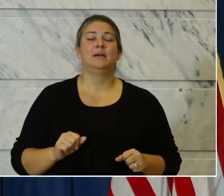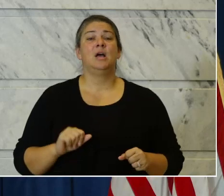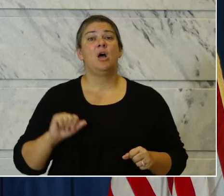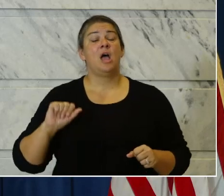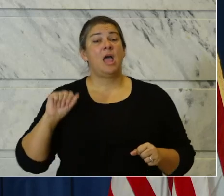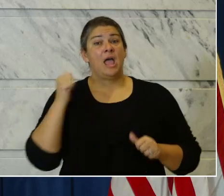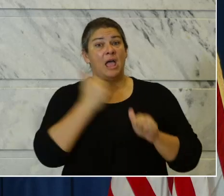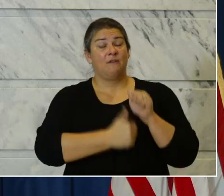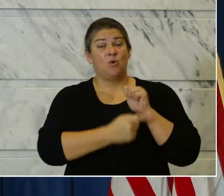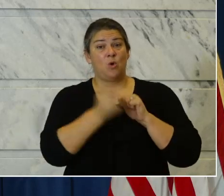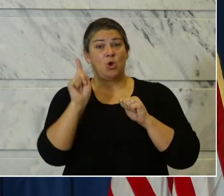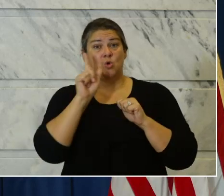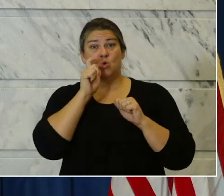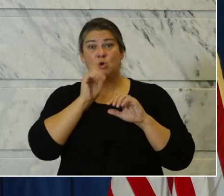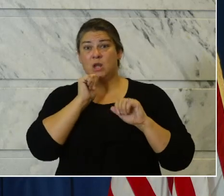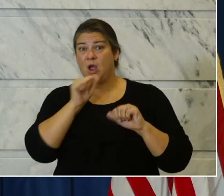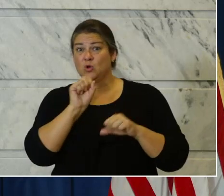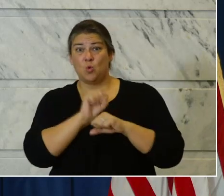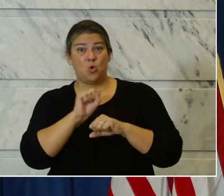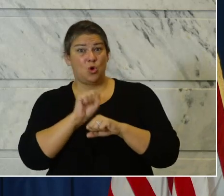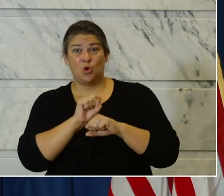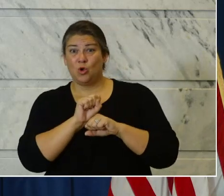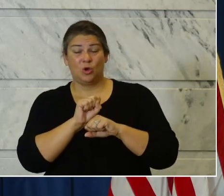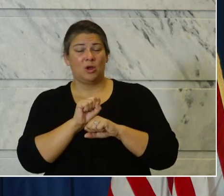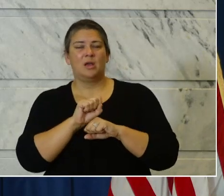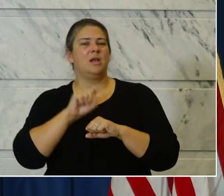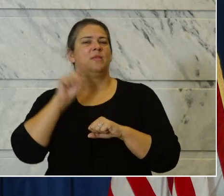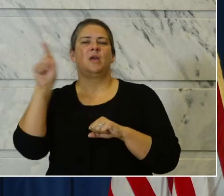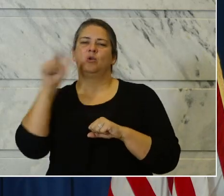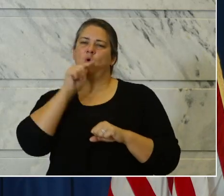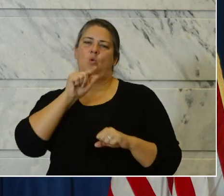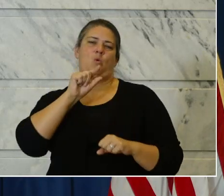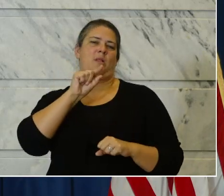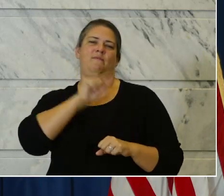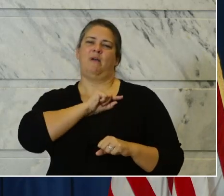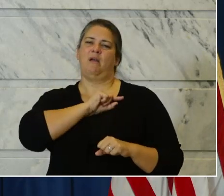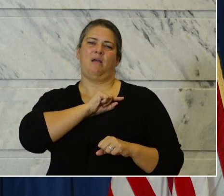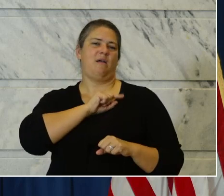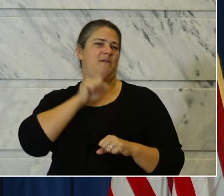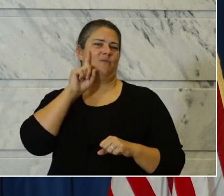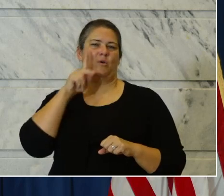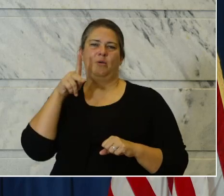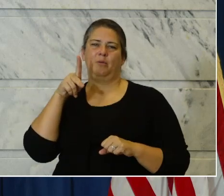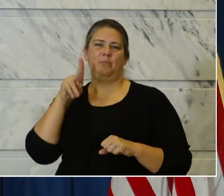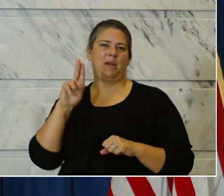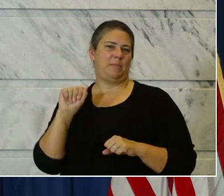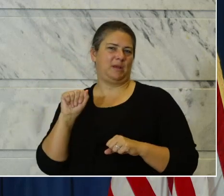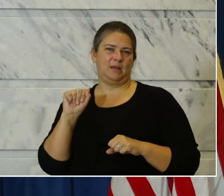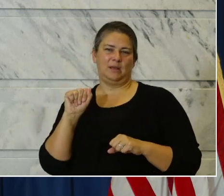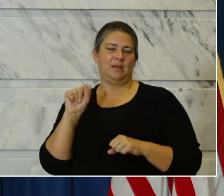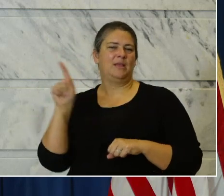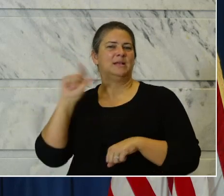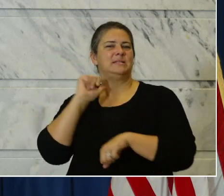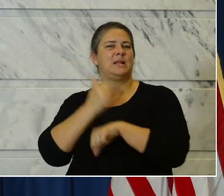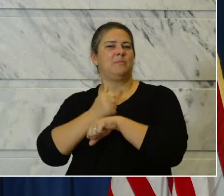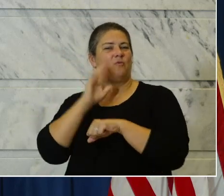right now qualifies for the backup pandemic unemployment assistance program that was set up in the CARES